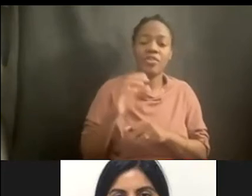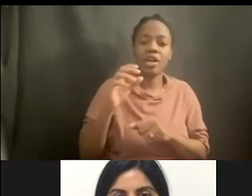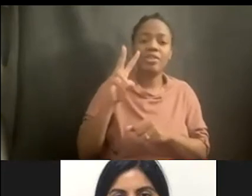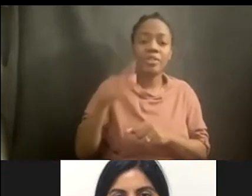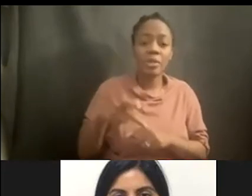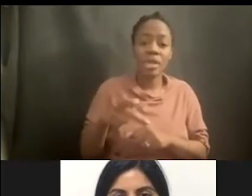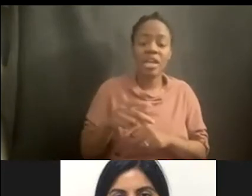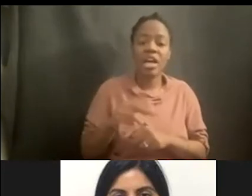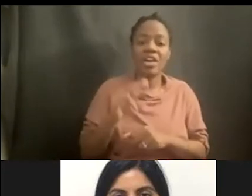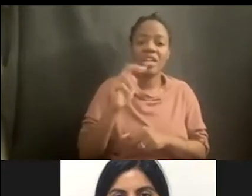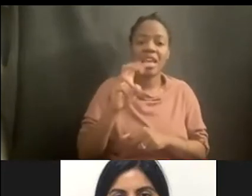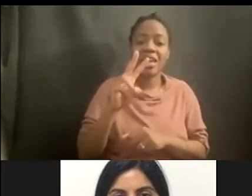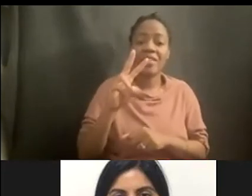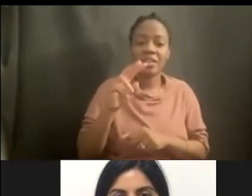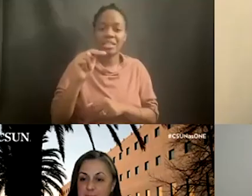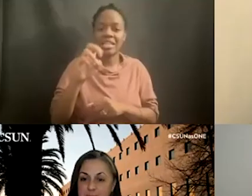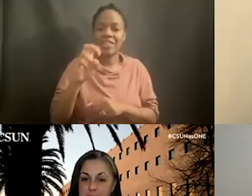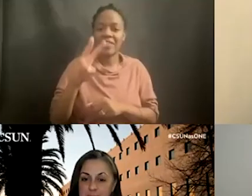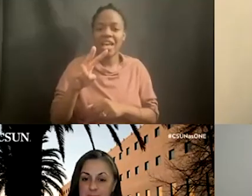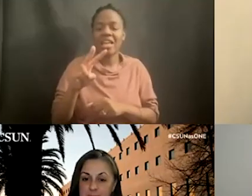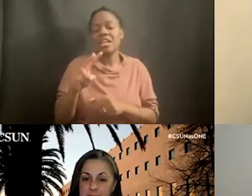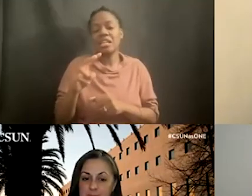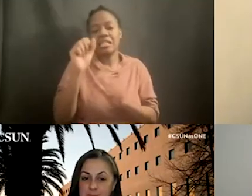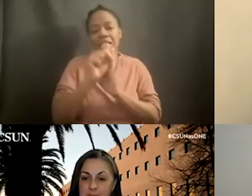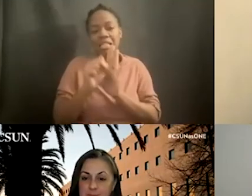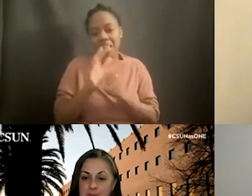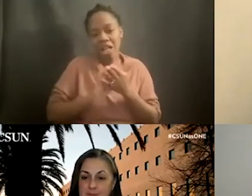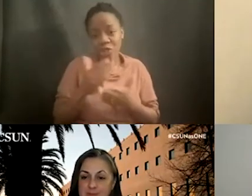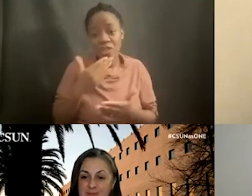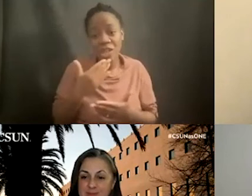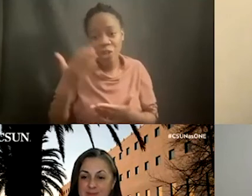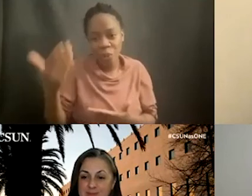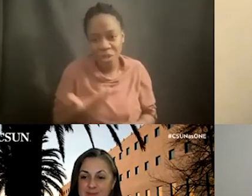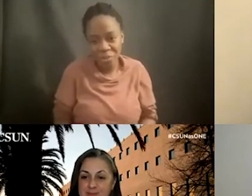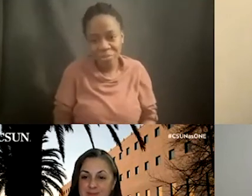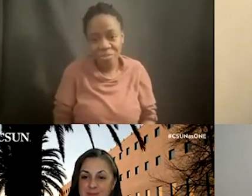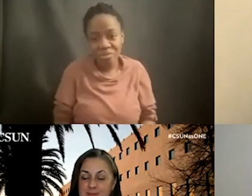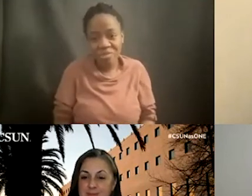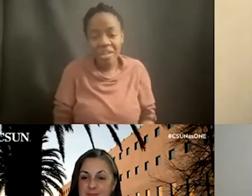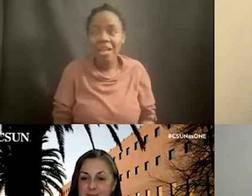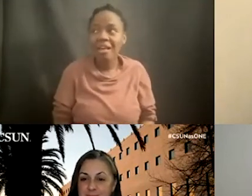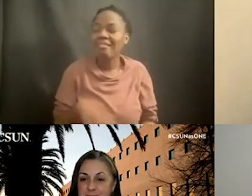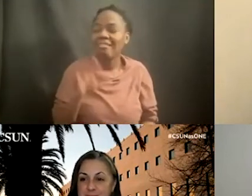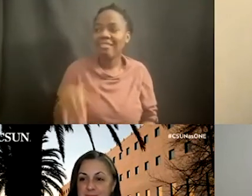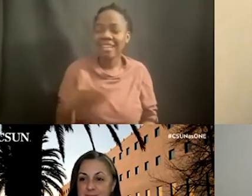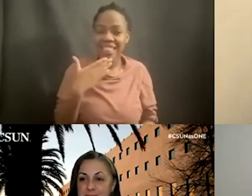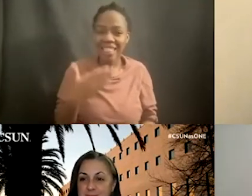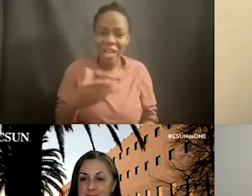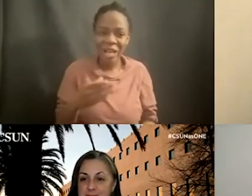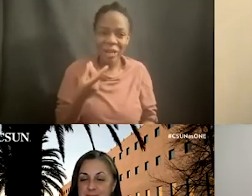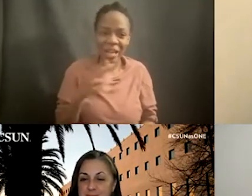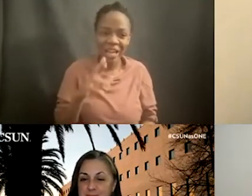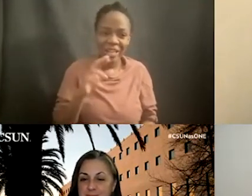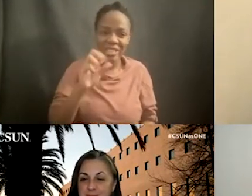that you're joining us, President Beck, and so thank you and welcome. Well, thank you, Dr. Sanchez. So let me just